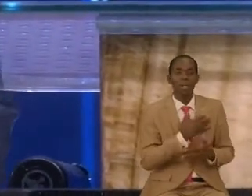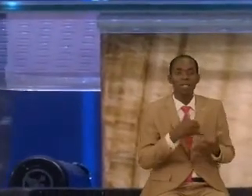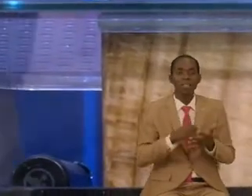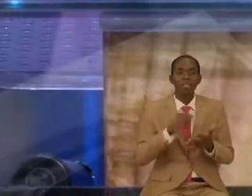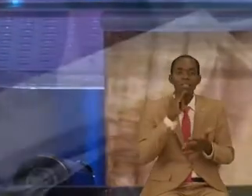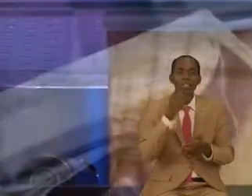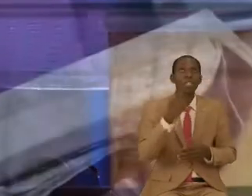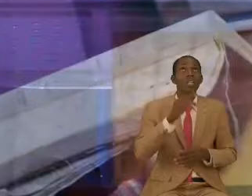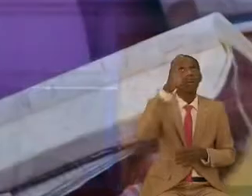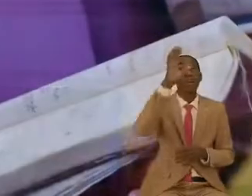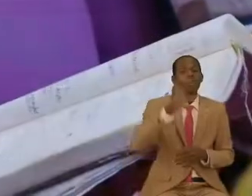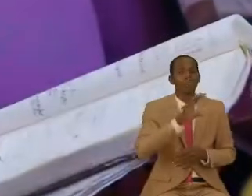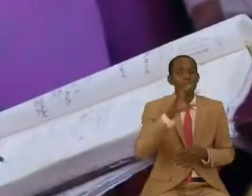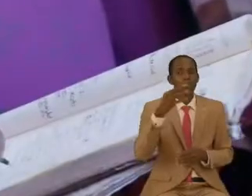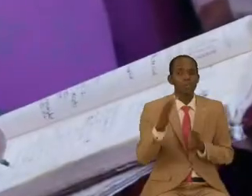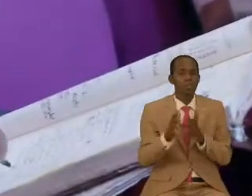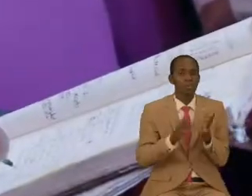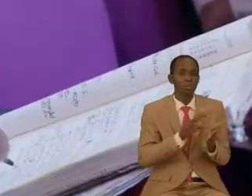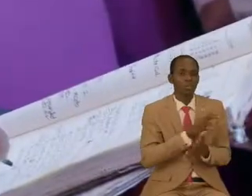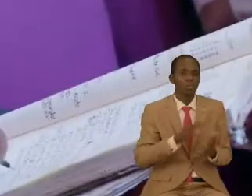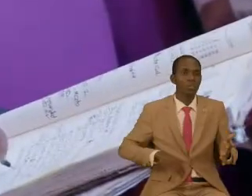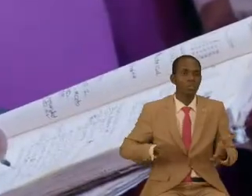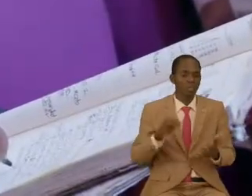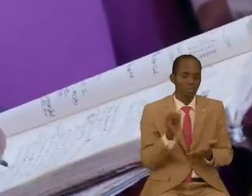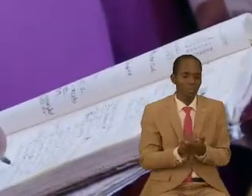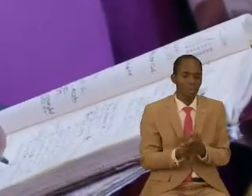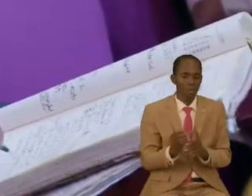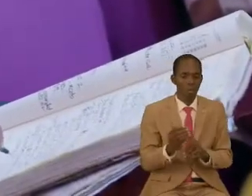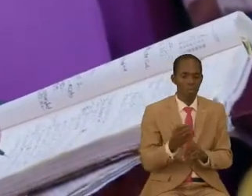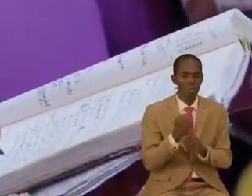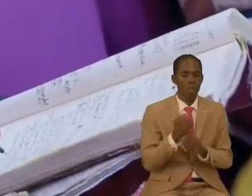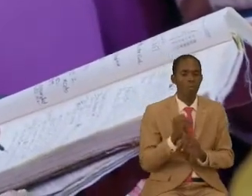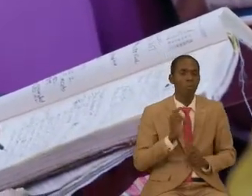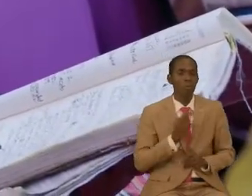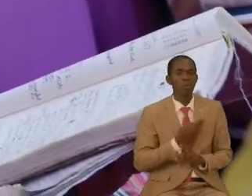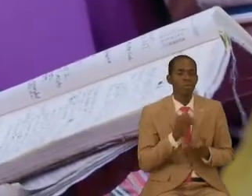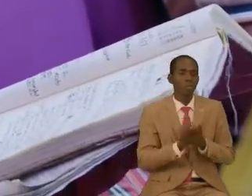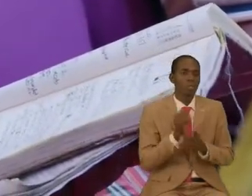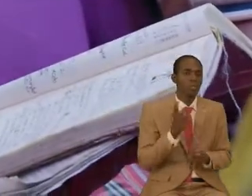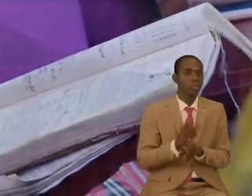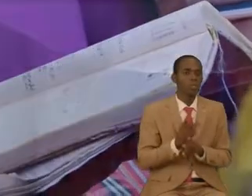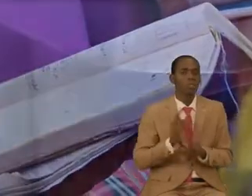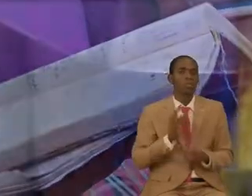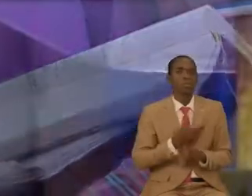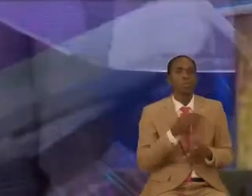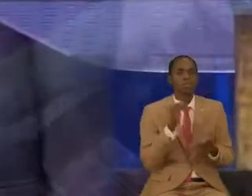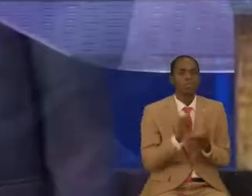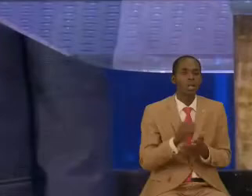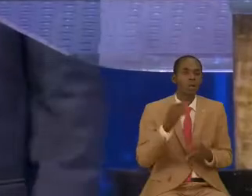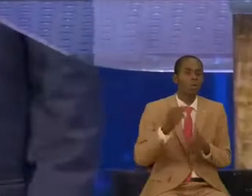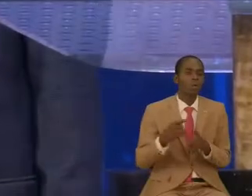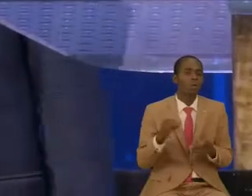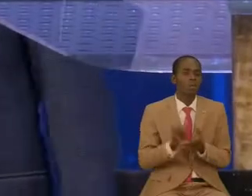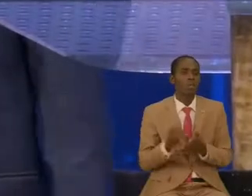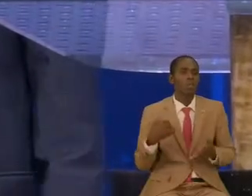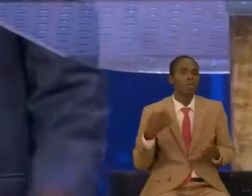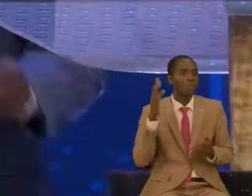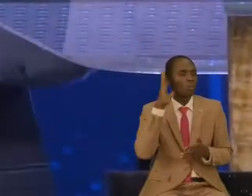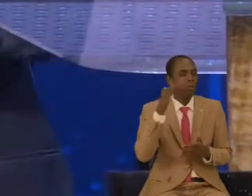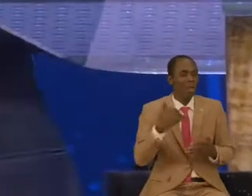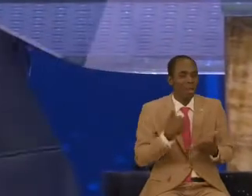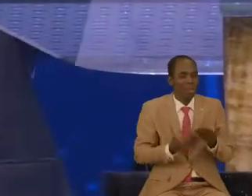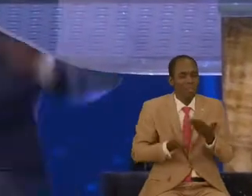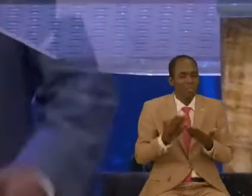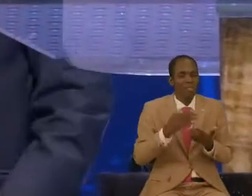of Jesus Christ, that helps us, that world that would have taken the love of God from